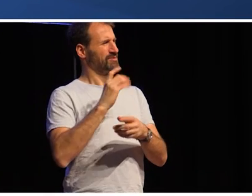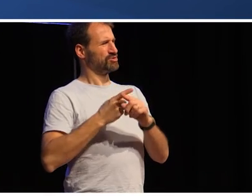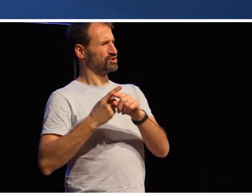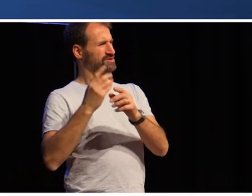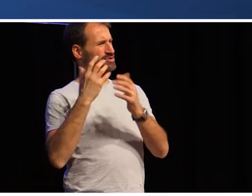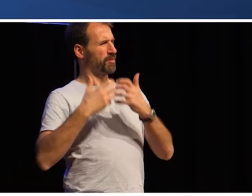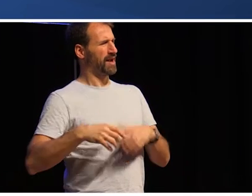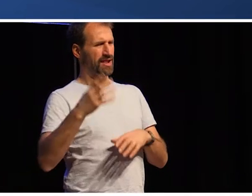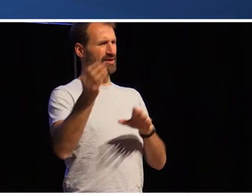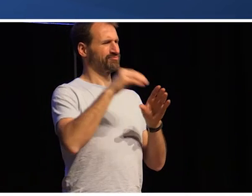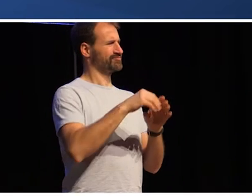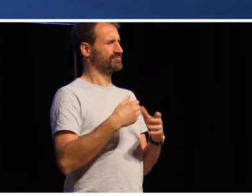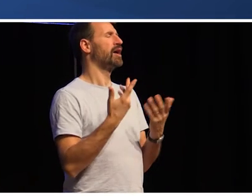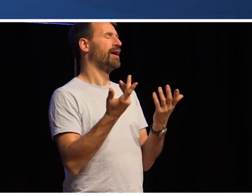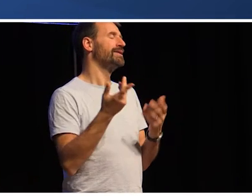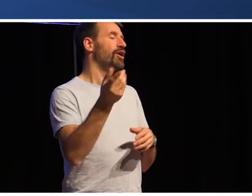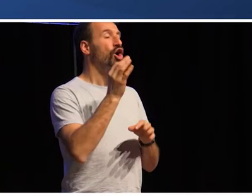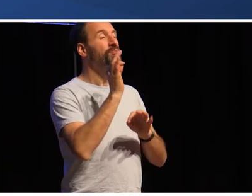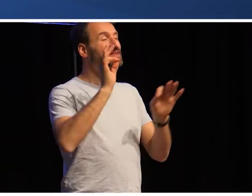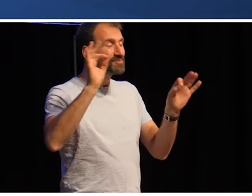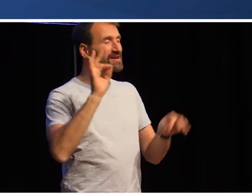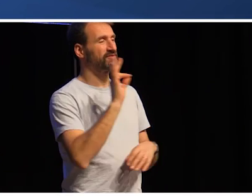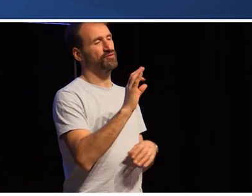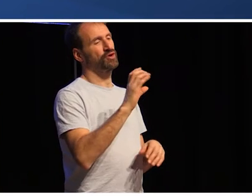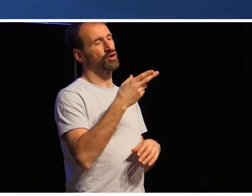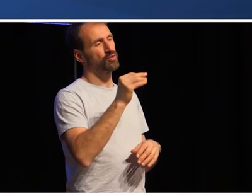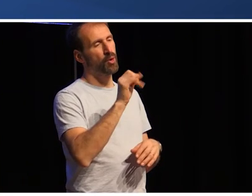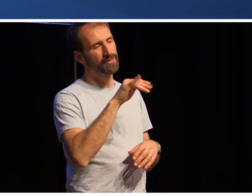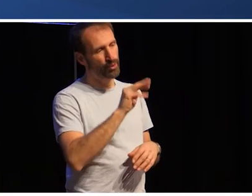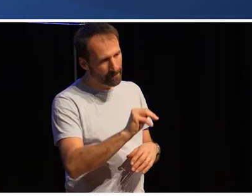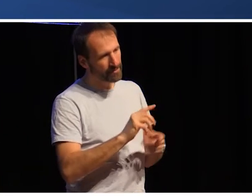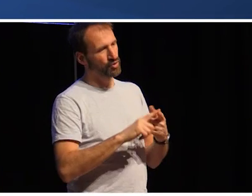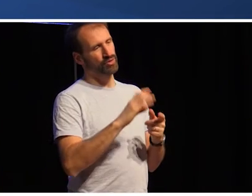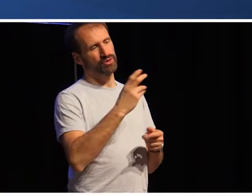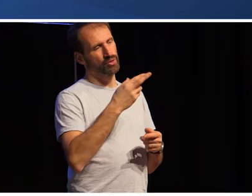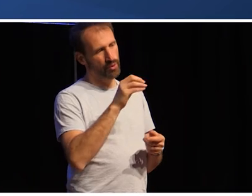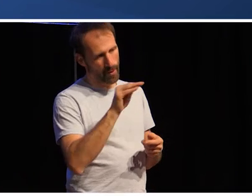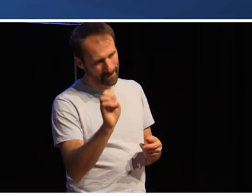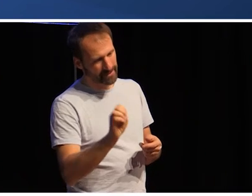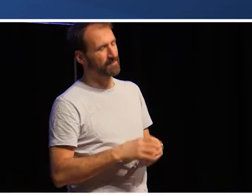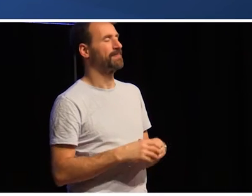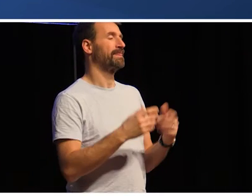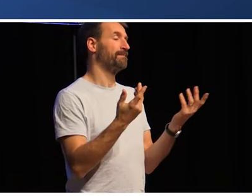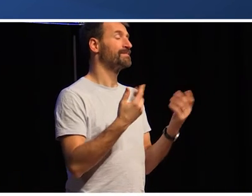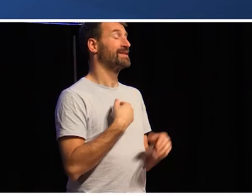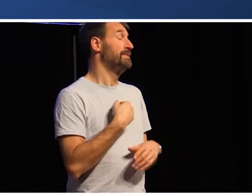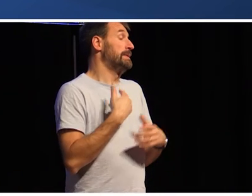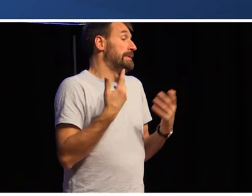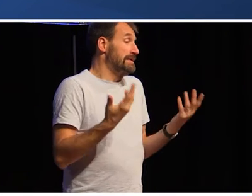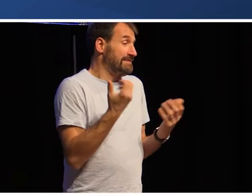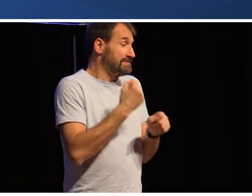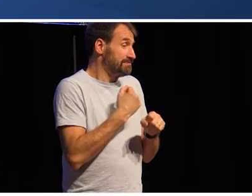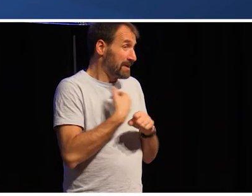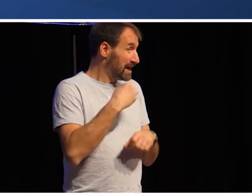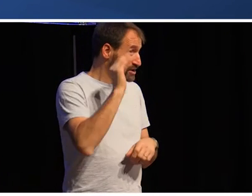very optimized for Chromium and Chrome. So basically, what I'm going to do in the future version is